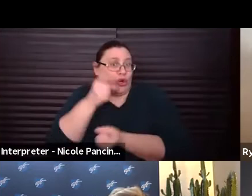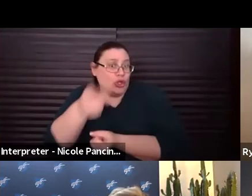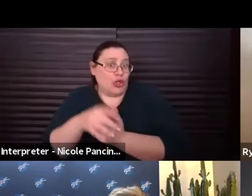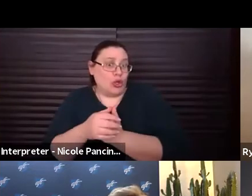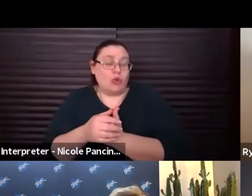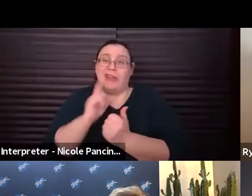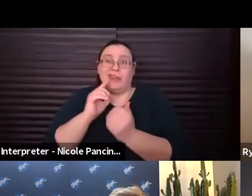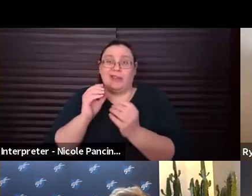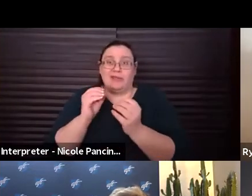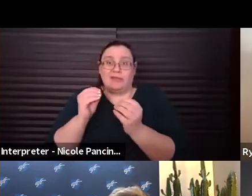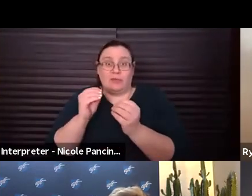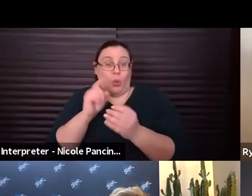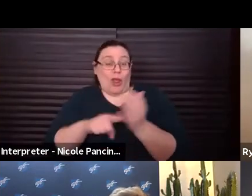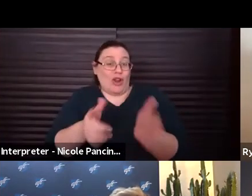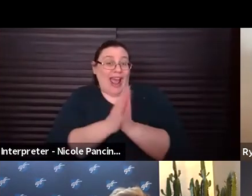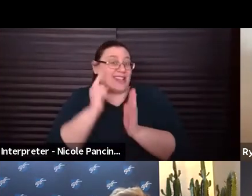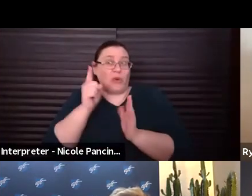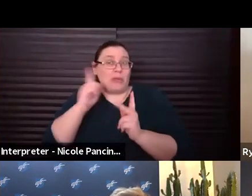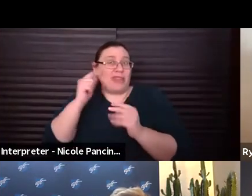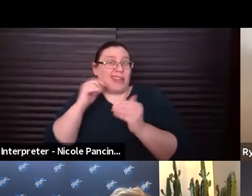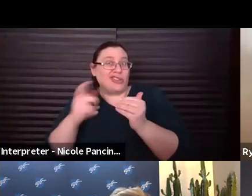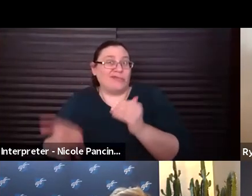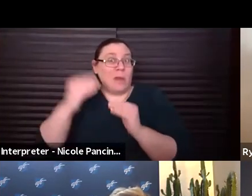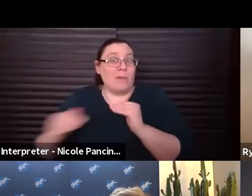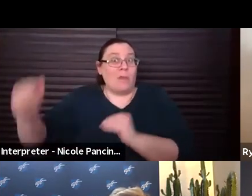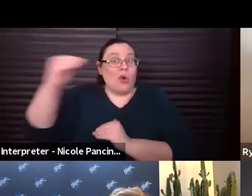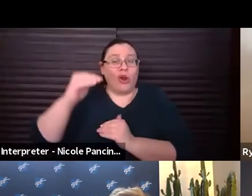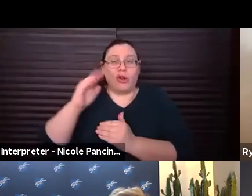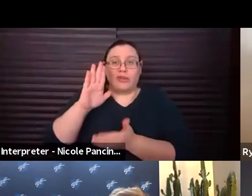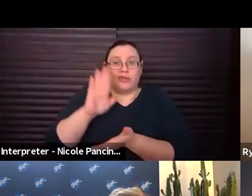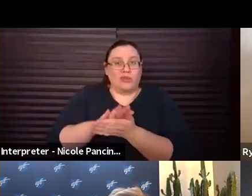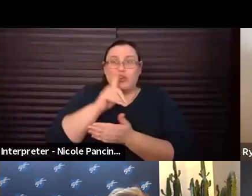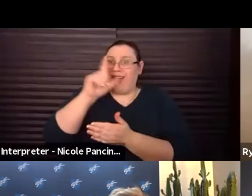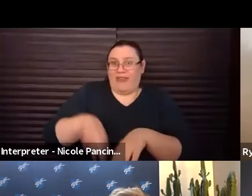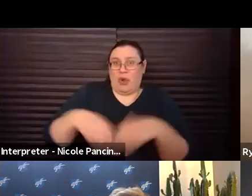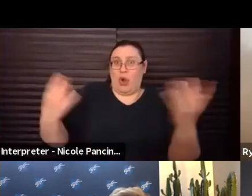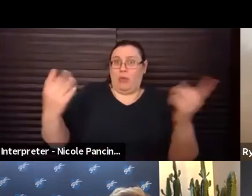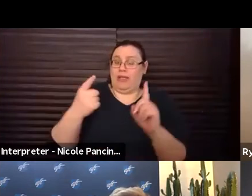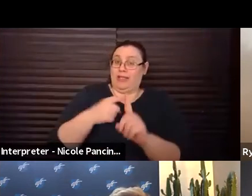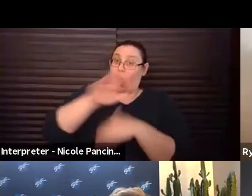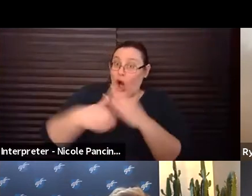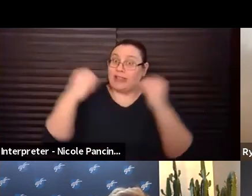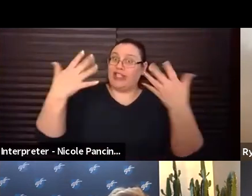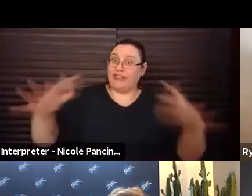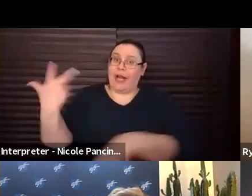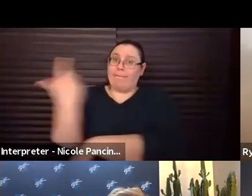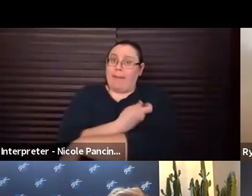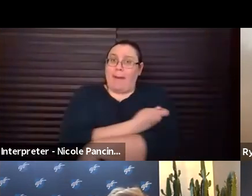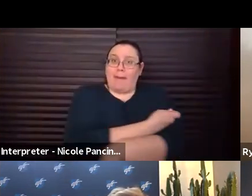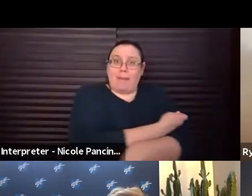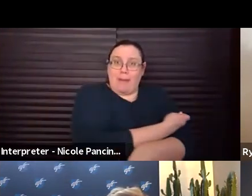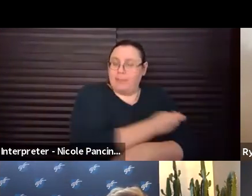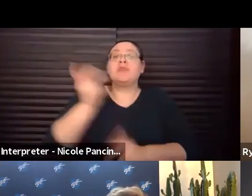further than some of the things you're asking for, and said that schools shouldn't have to open until every teacher in those schools has been vaccinated. So you are being backed up